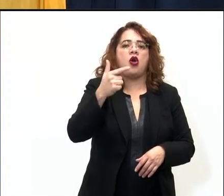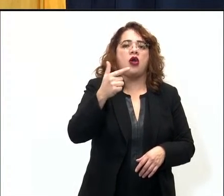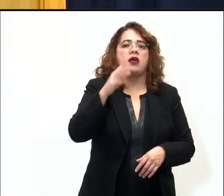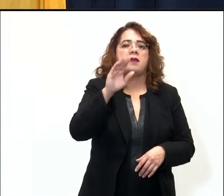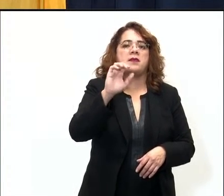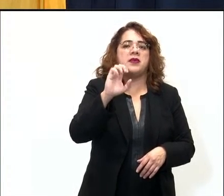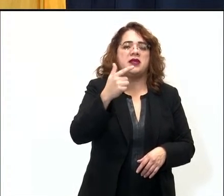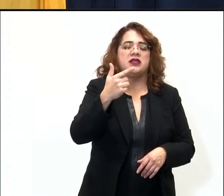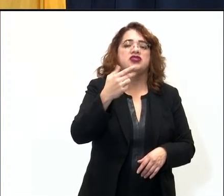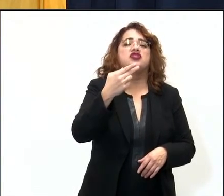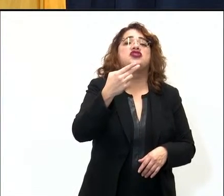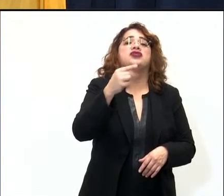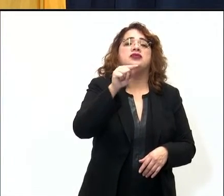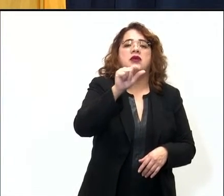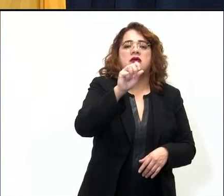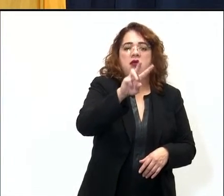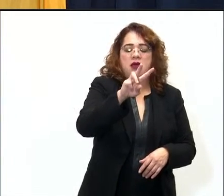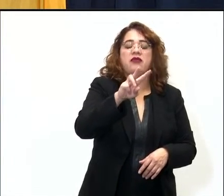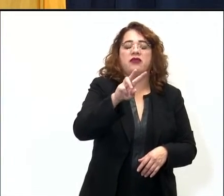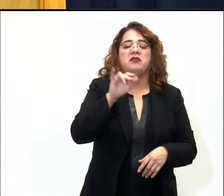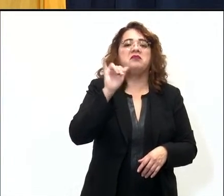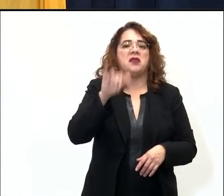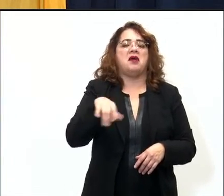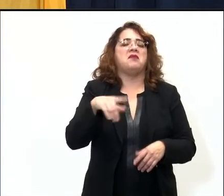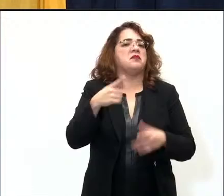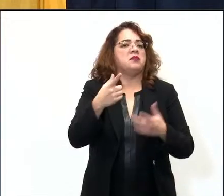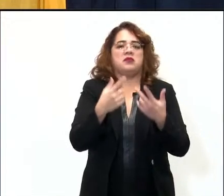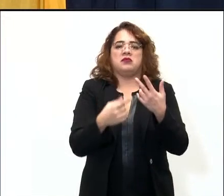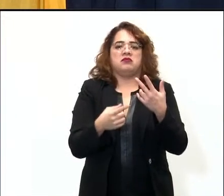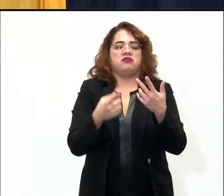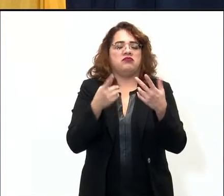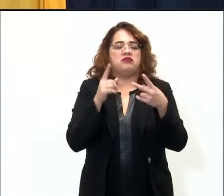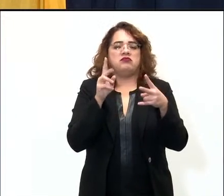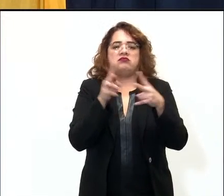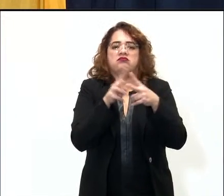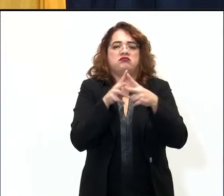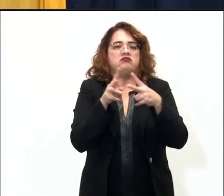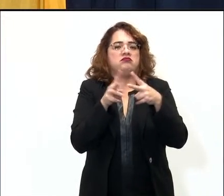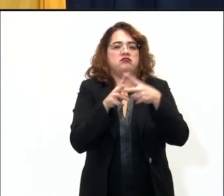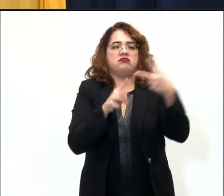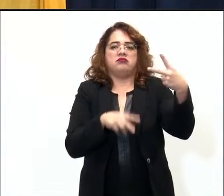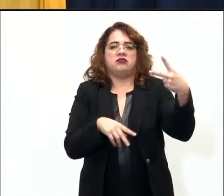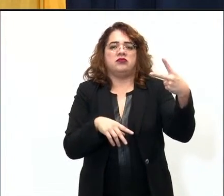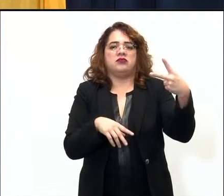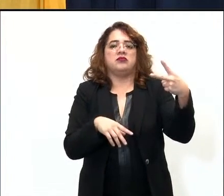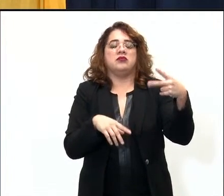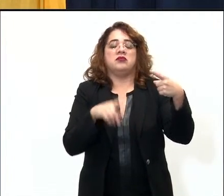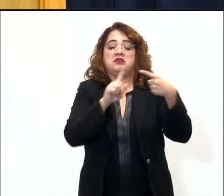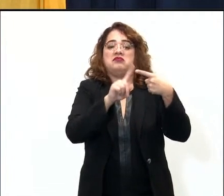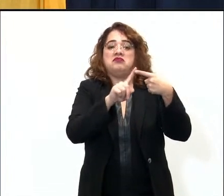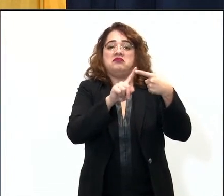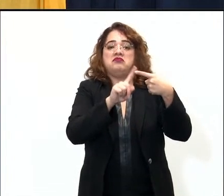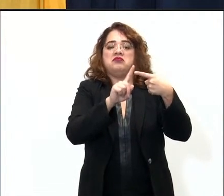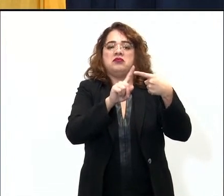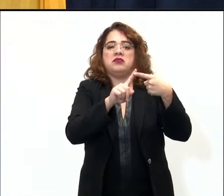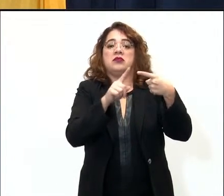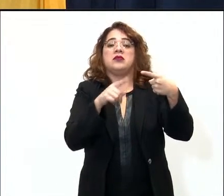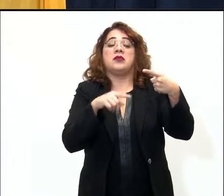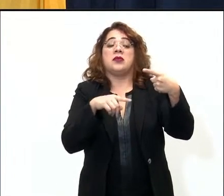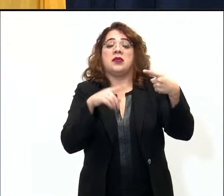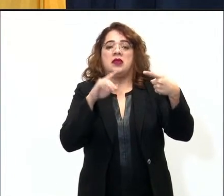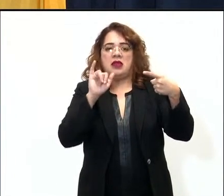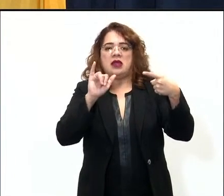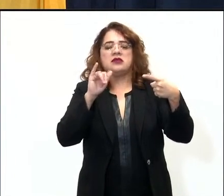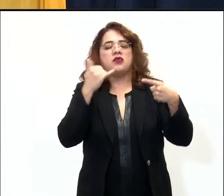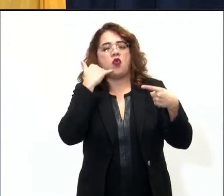a vaccination clinic for you. That is the first way that you can get your vaccines. The second way is